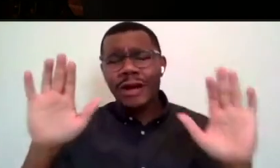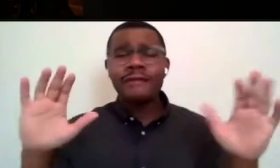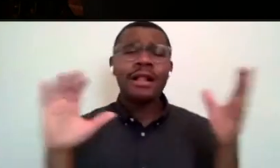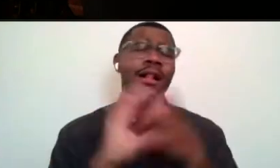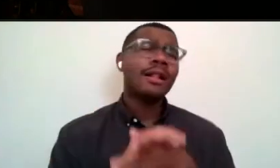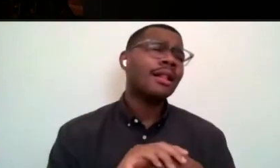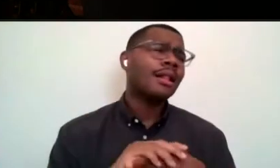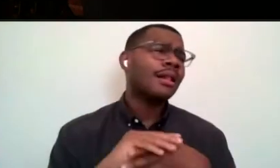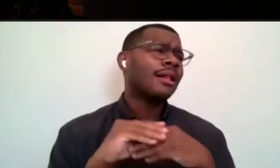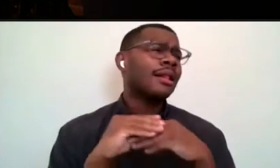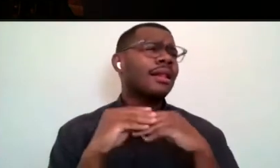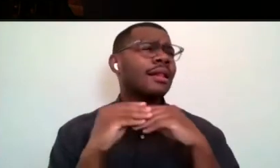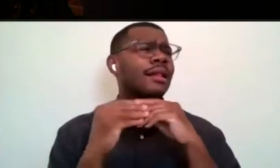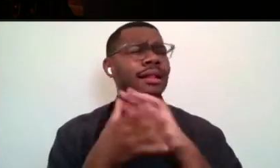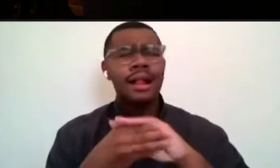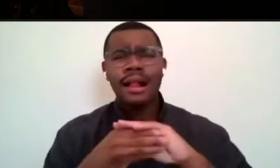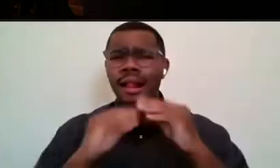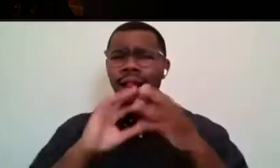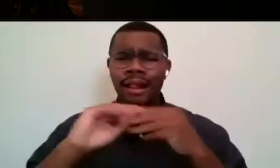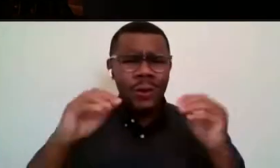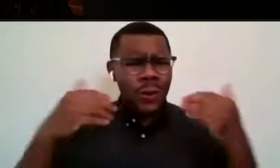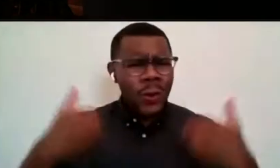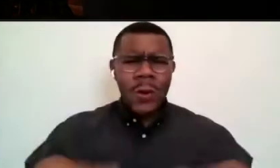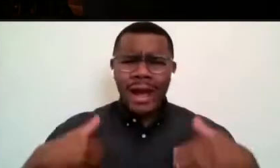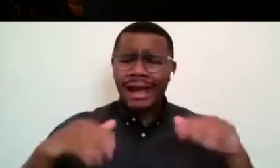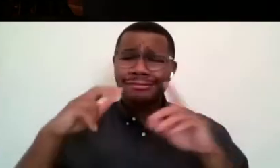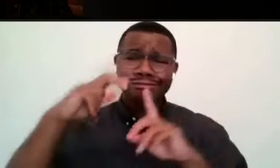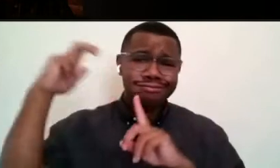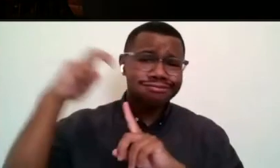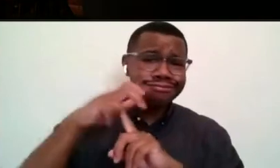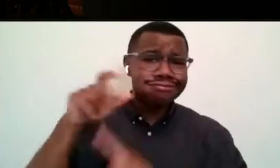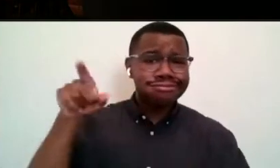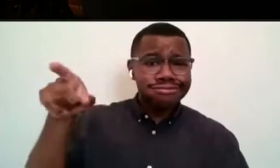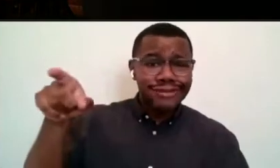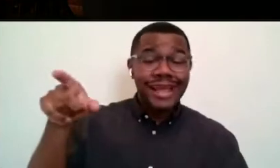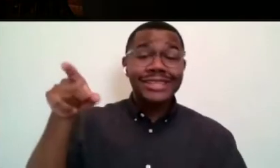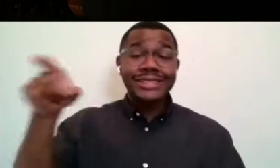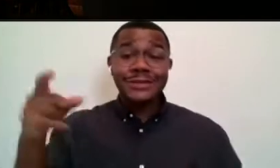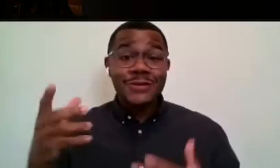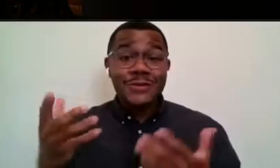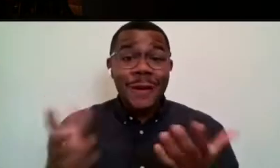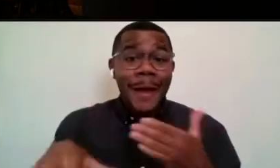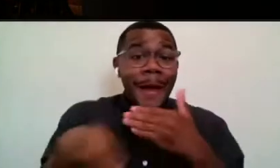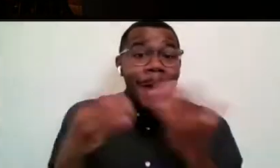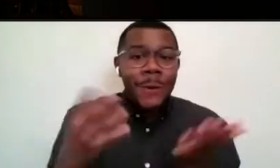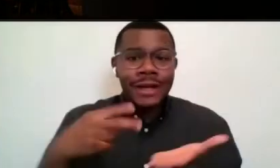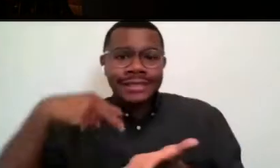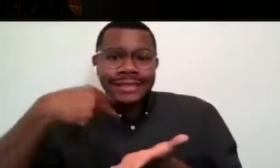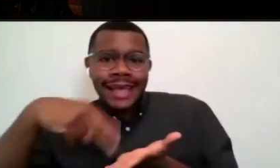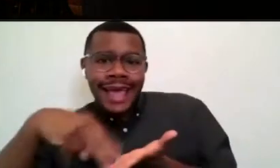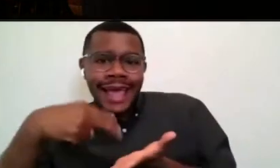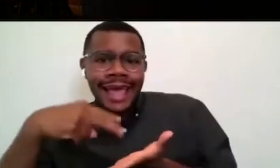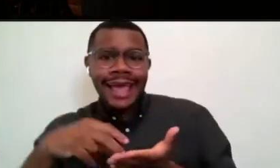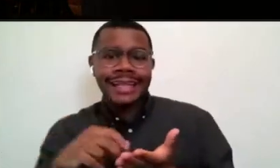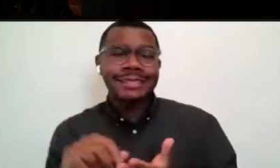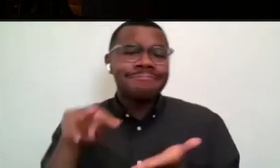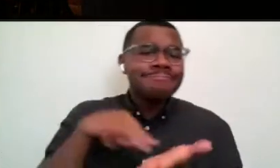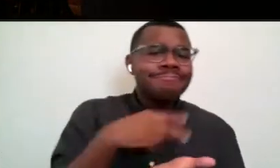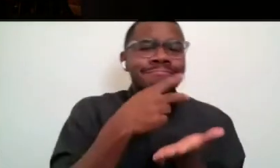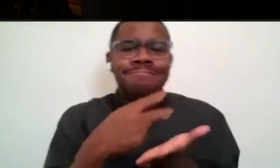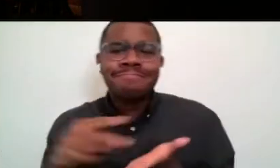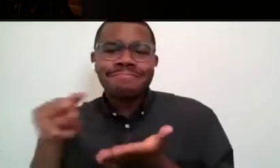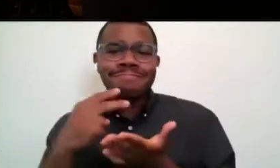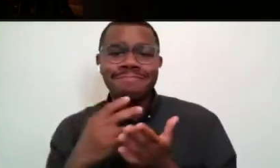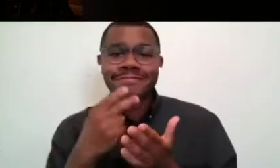real shaman, you know, and she knew what we were watching her dance and skip around, but she played all the characters. And I remember